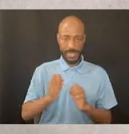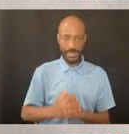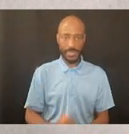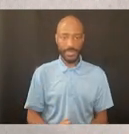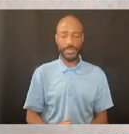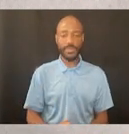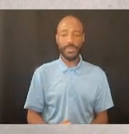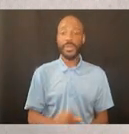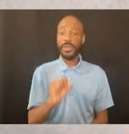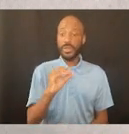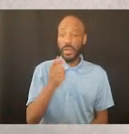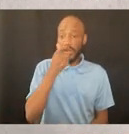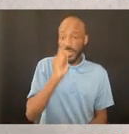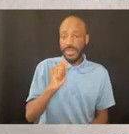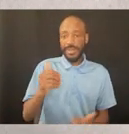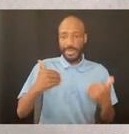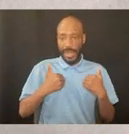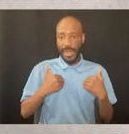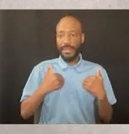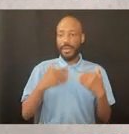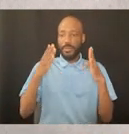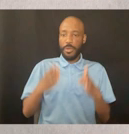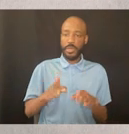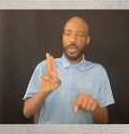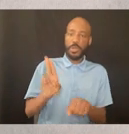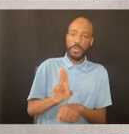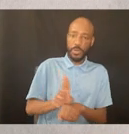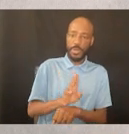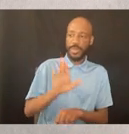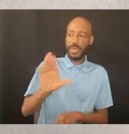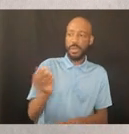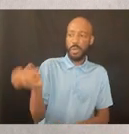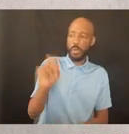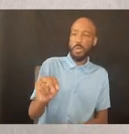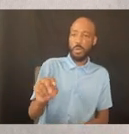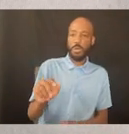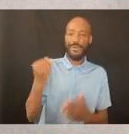it's interesting to have somebody using their own art as an AI prompt.